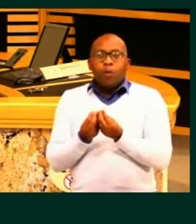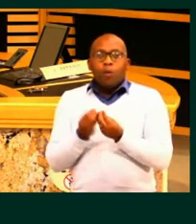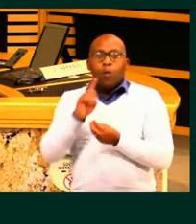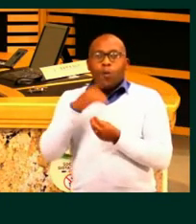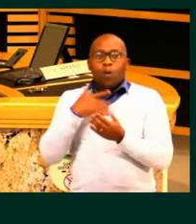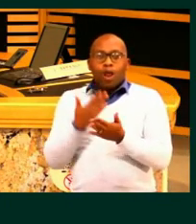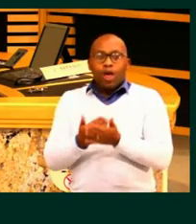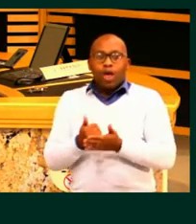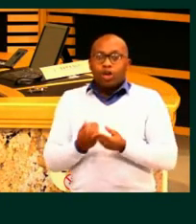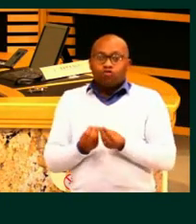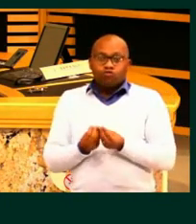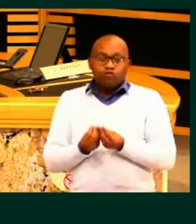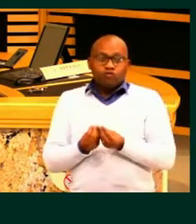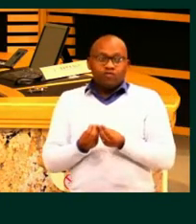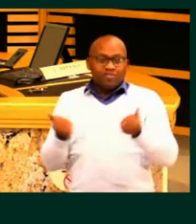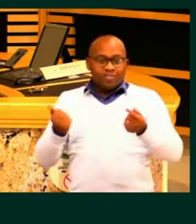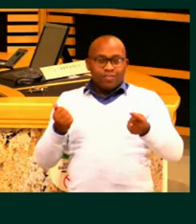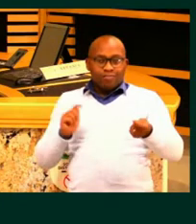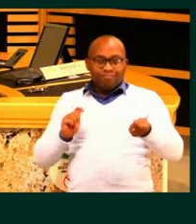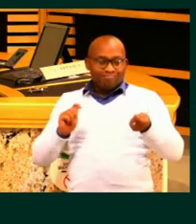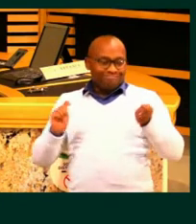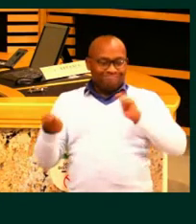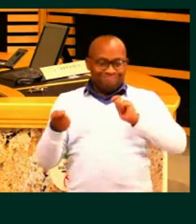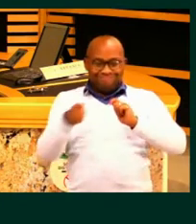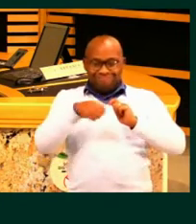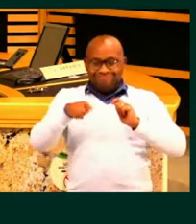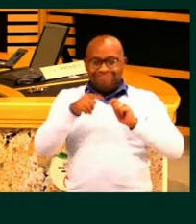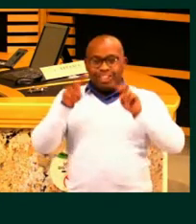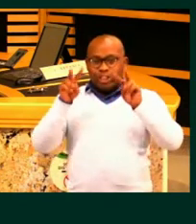fledged rail network within our